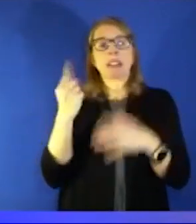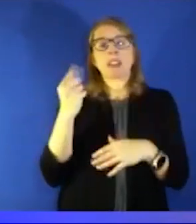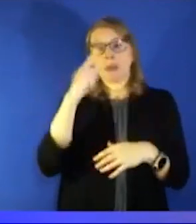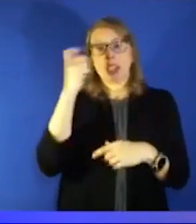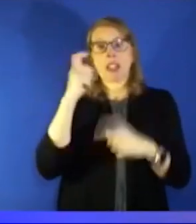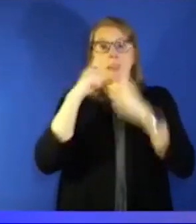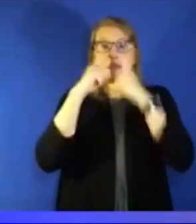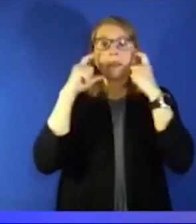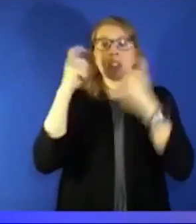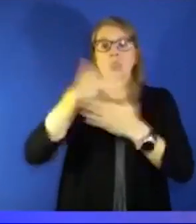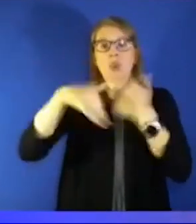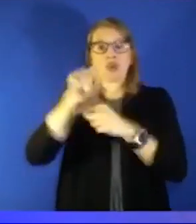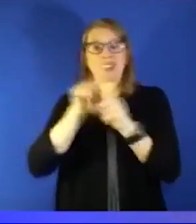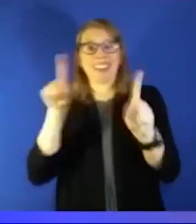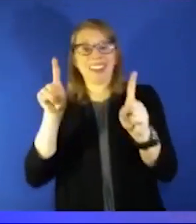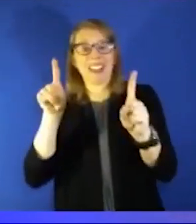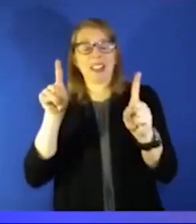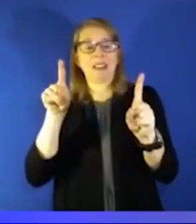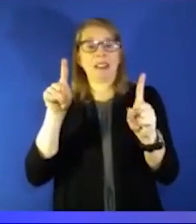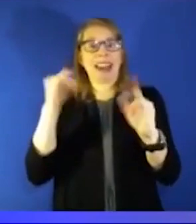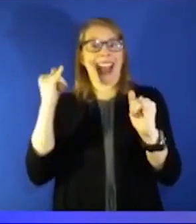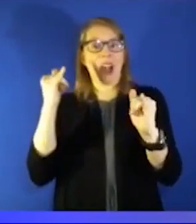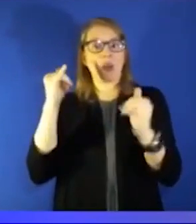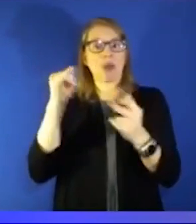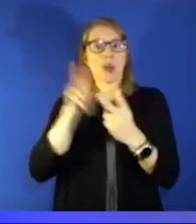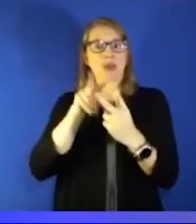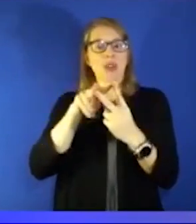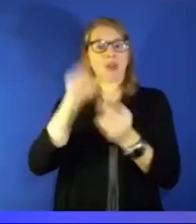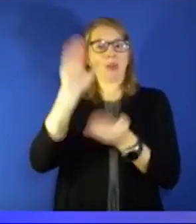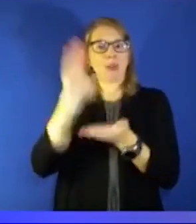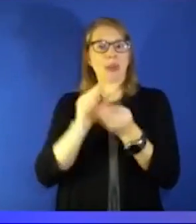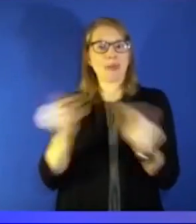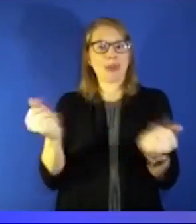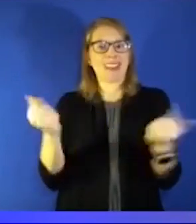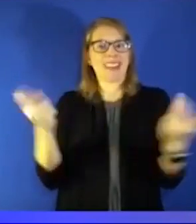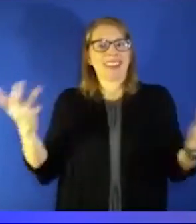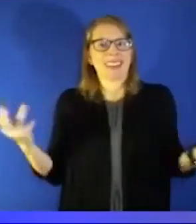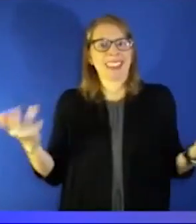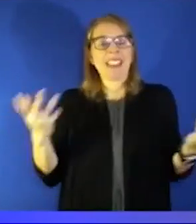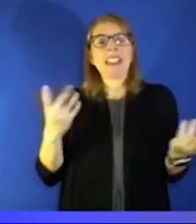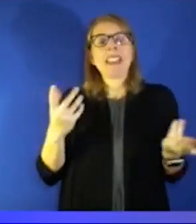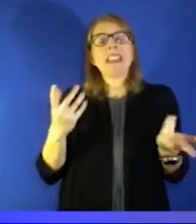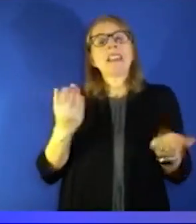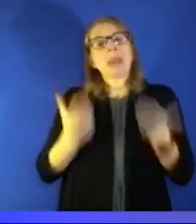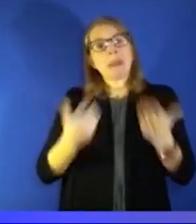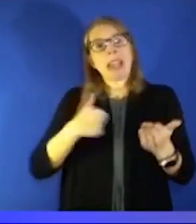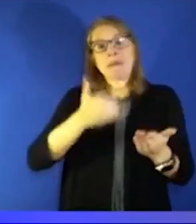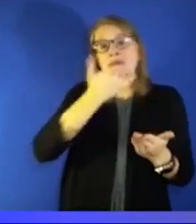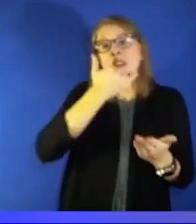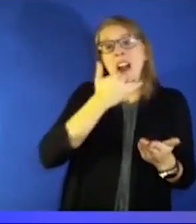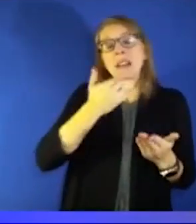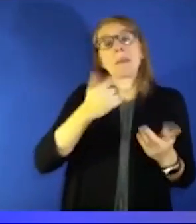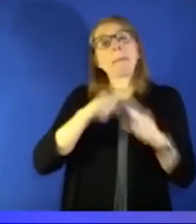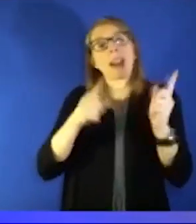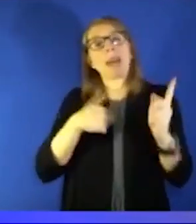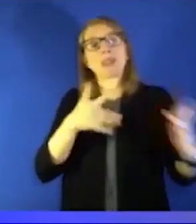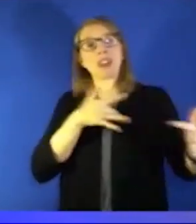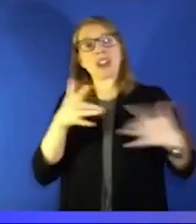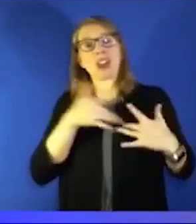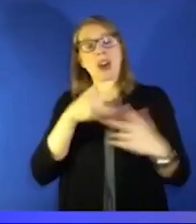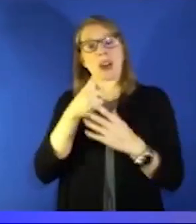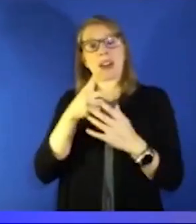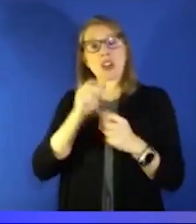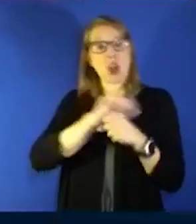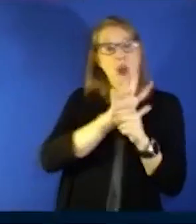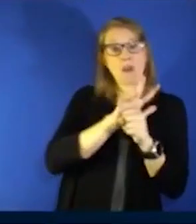about that. And I would like to be wrong in the long run, but I'm concerned about both of them circulating at the same time.